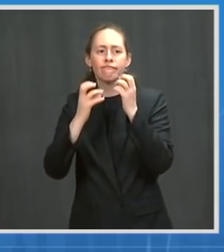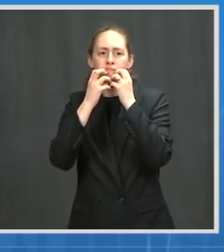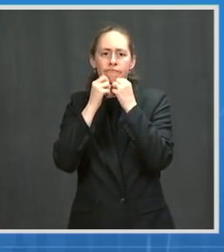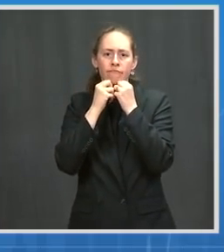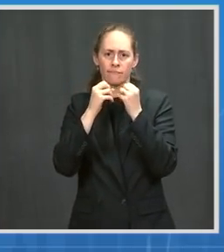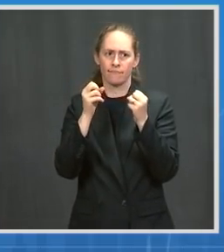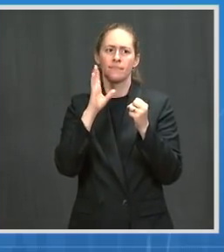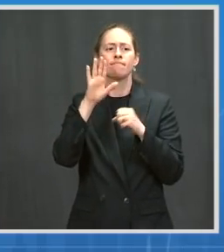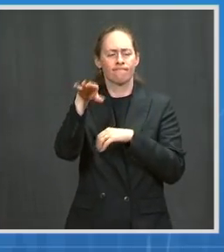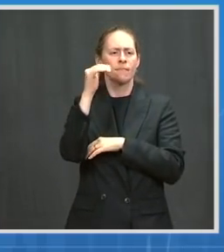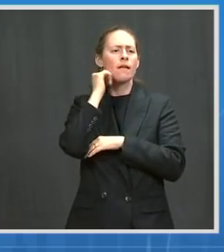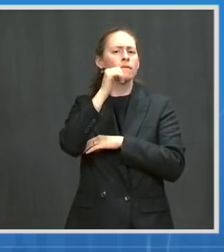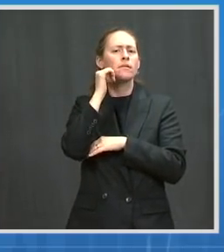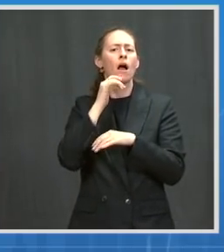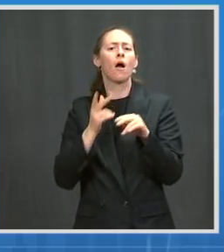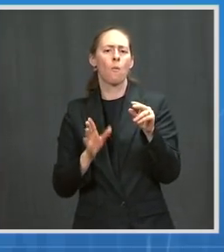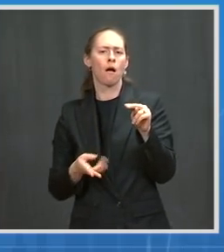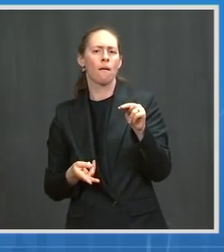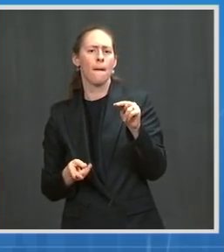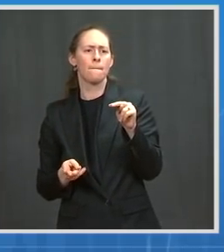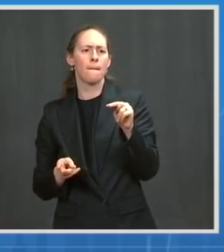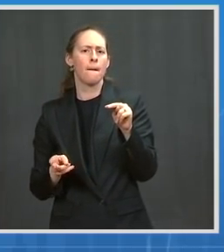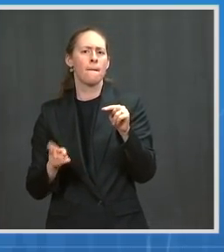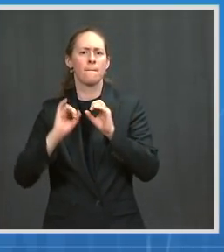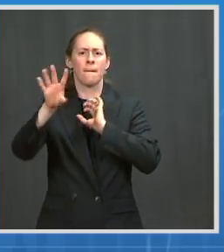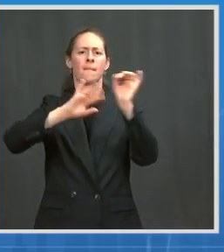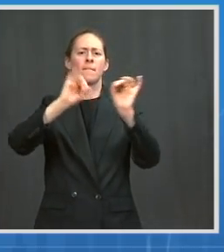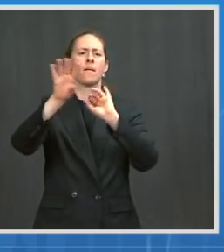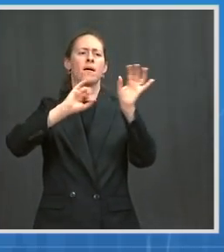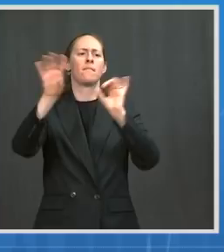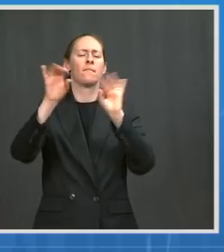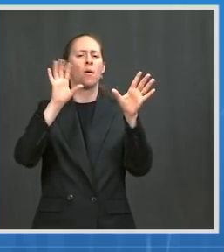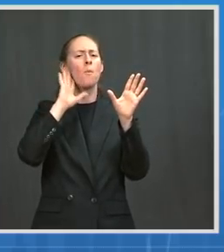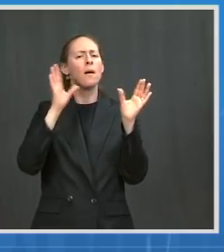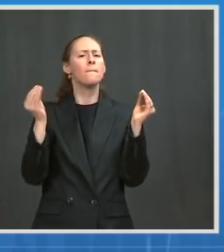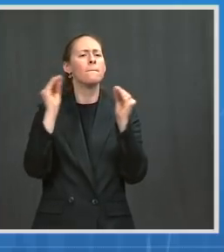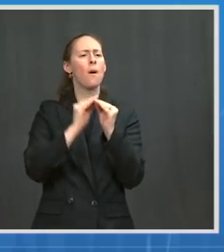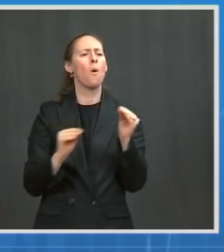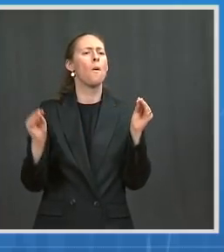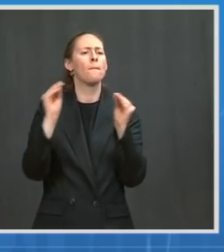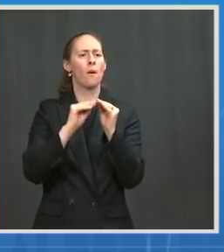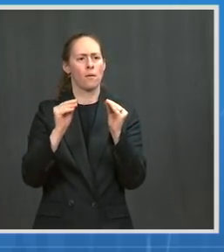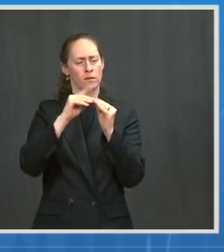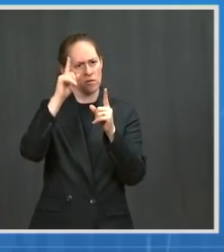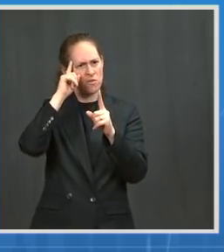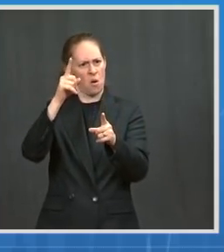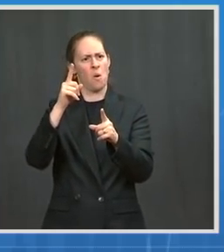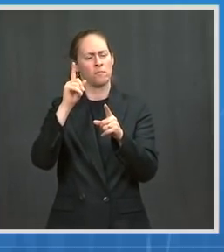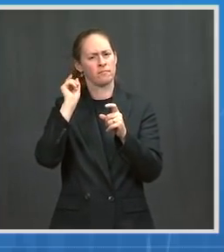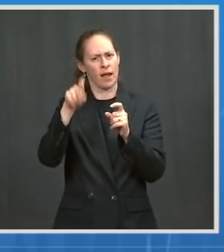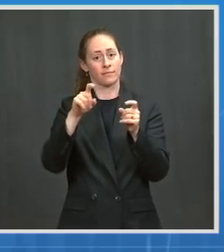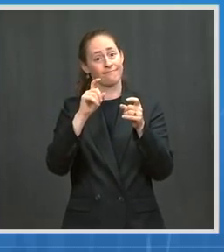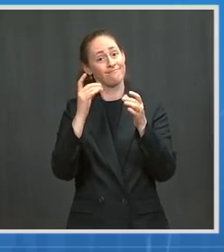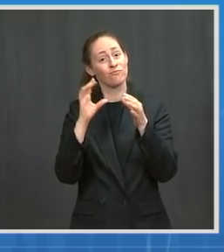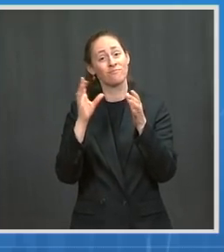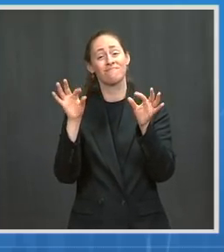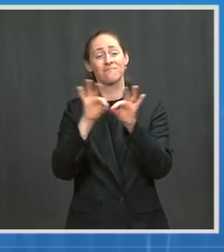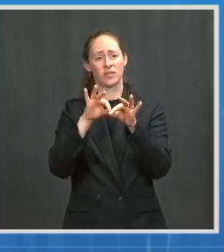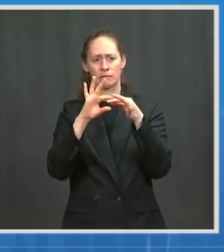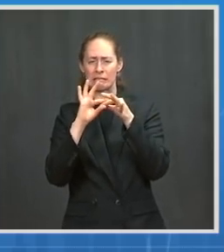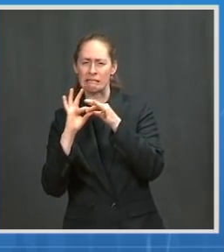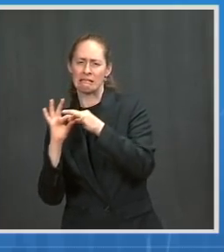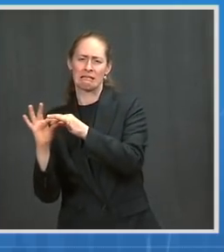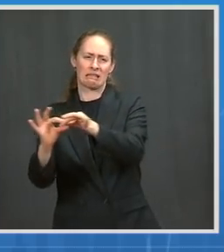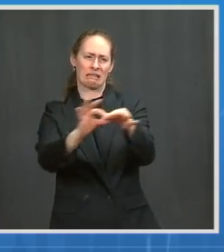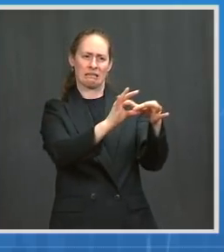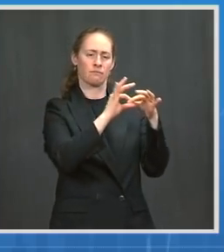efforts. The process to export the 80 million takes partnership and coordination with the receiving governments, but that's